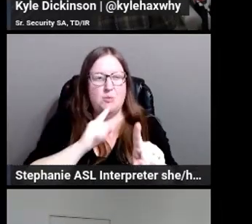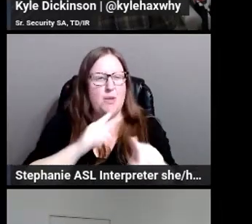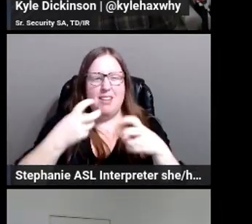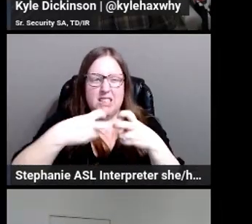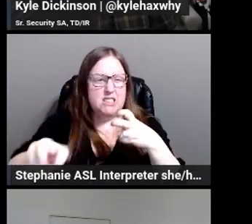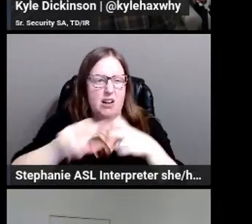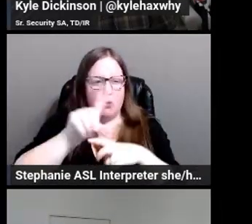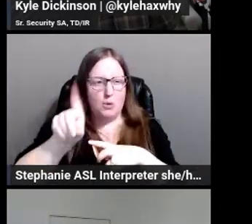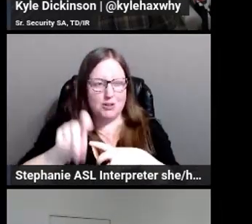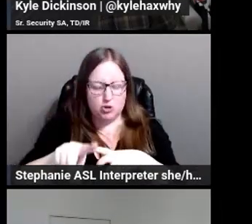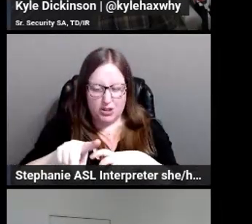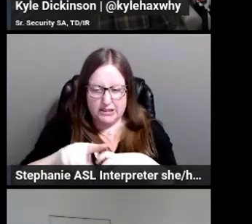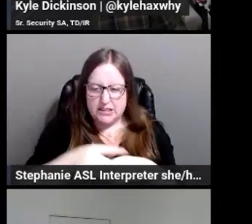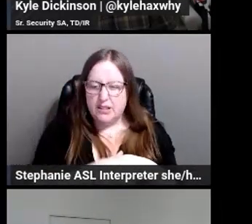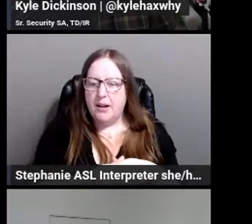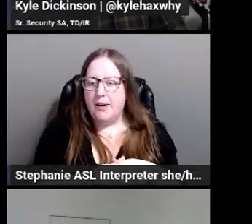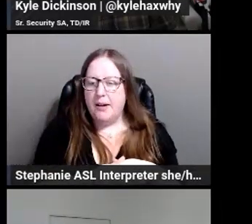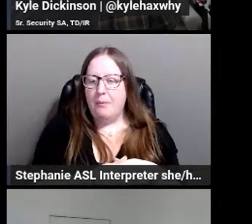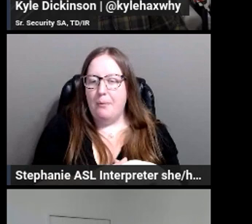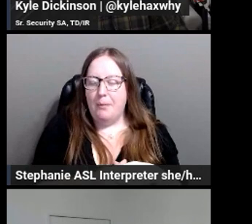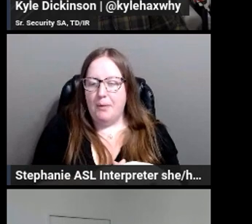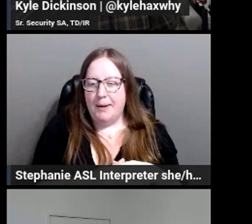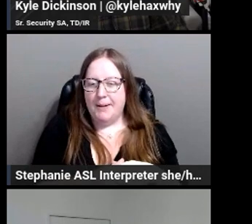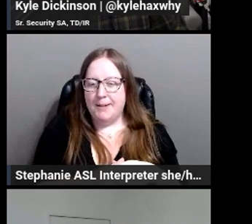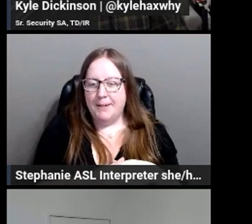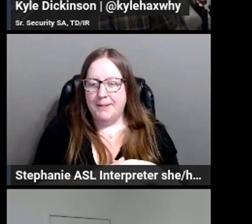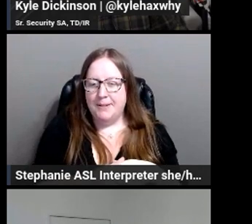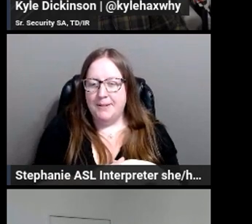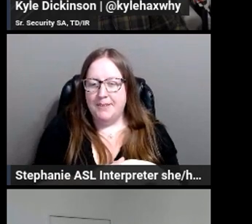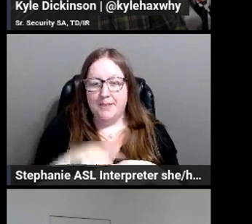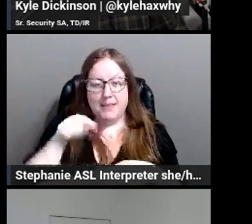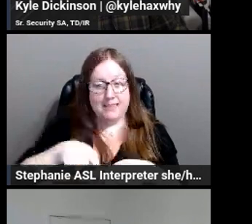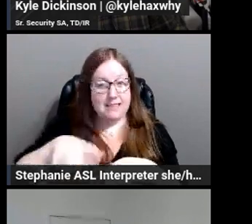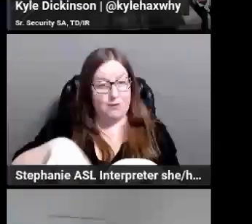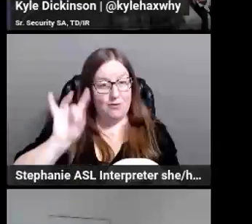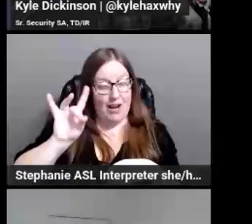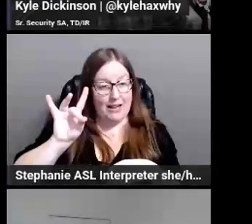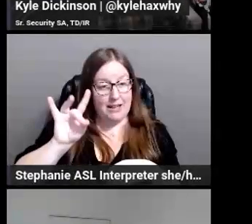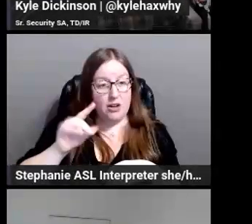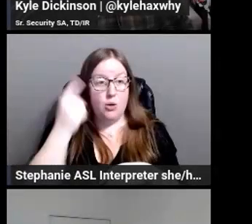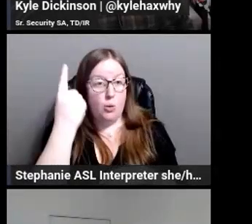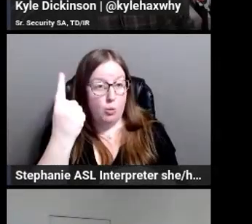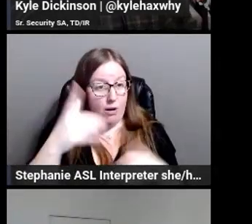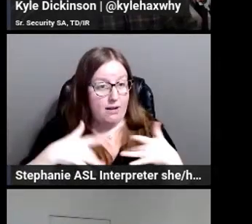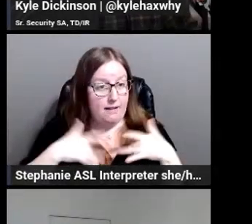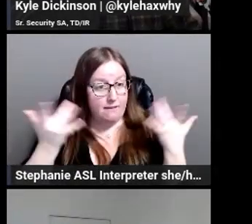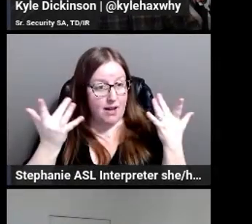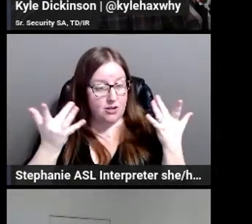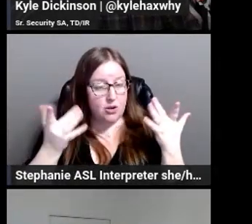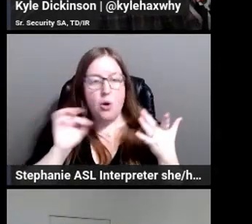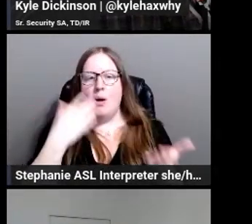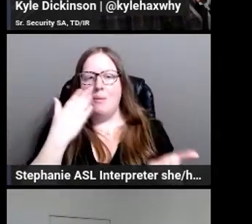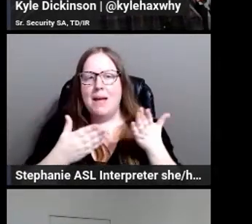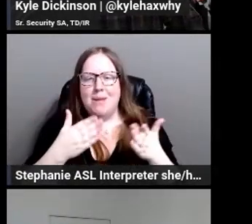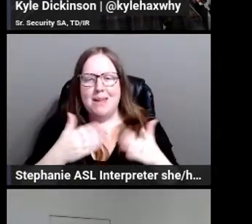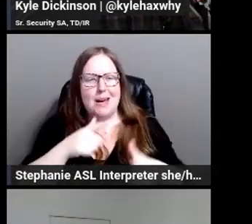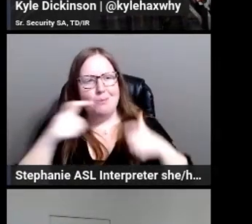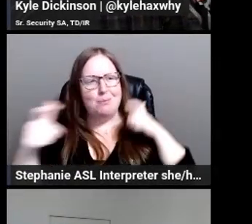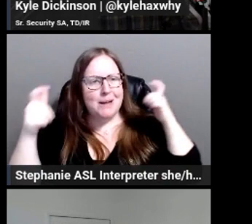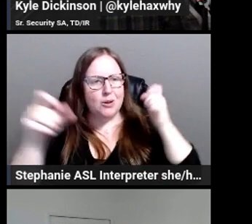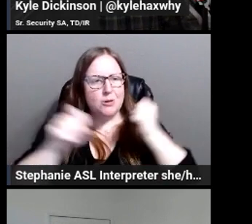And that tough question is this finding a singular event, or is it potentially a bigger security